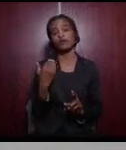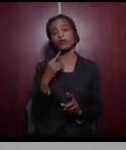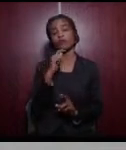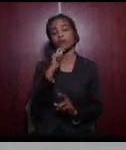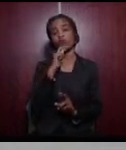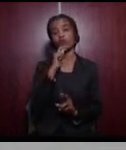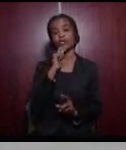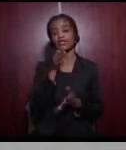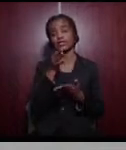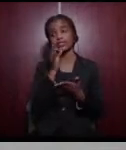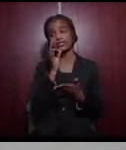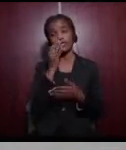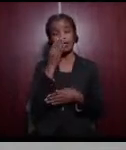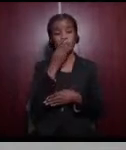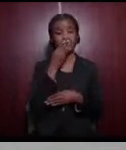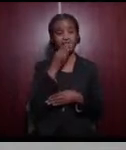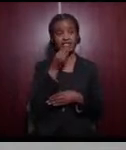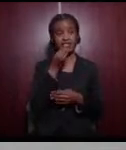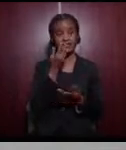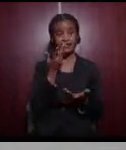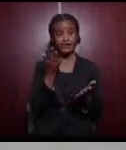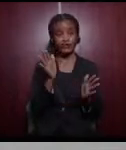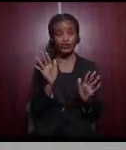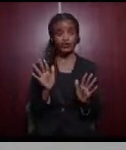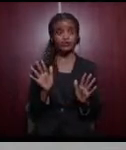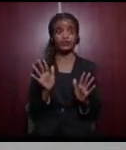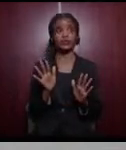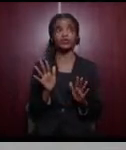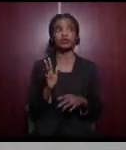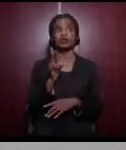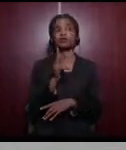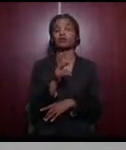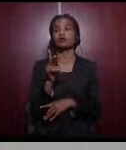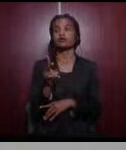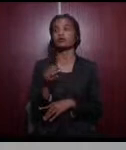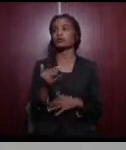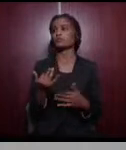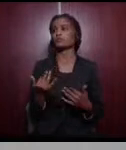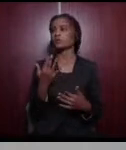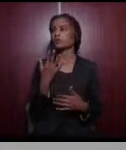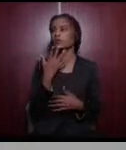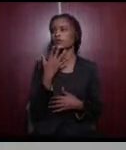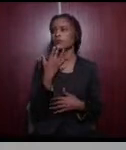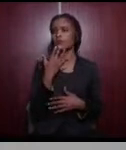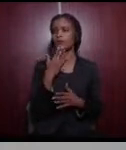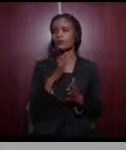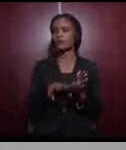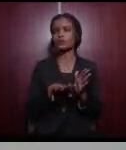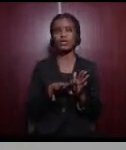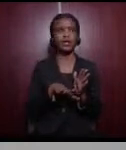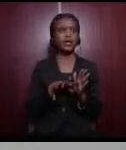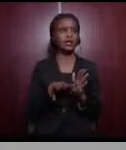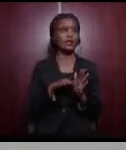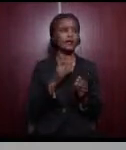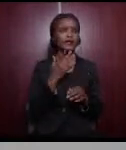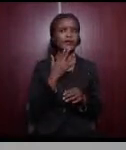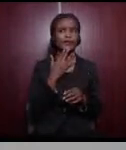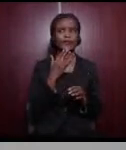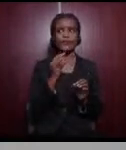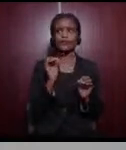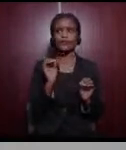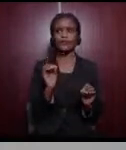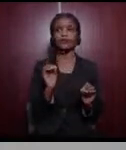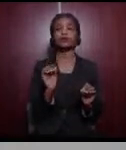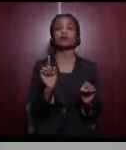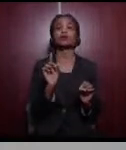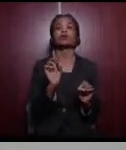breakfast. And who do I left out? I did not leave anyone. Oh,